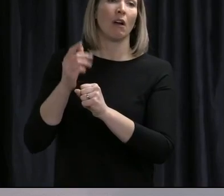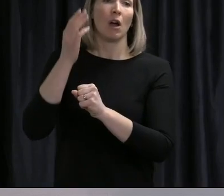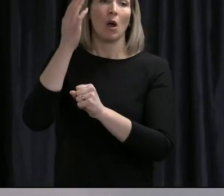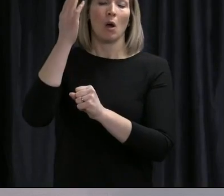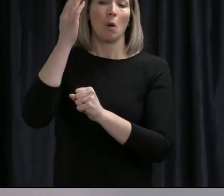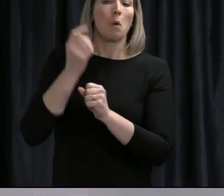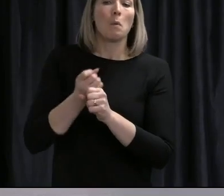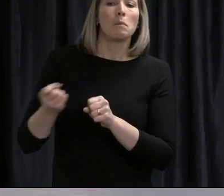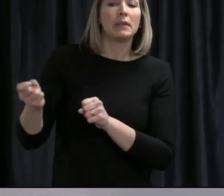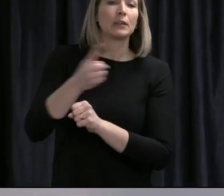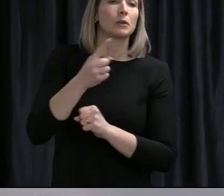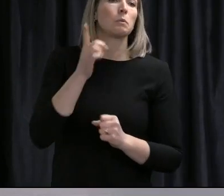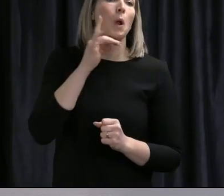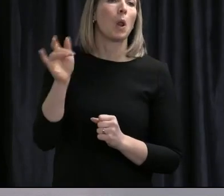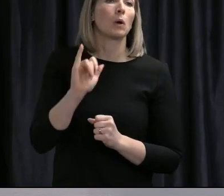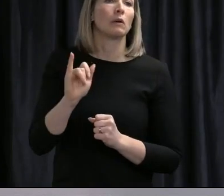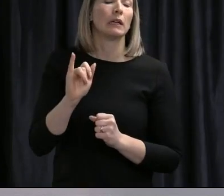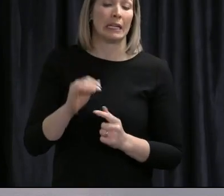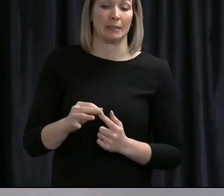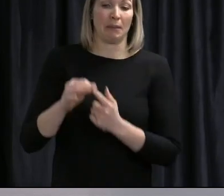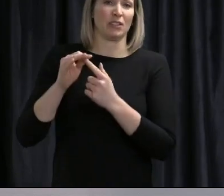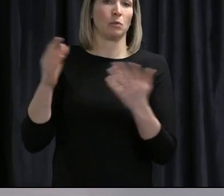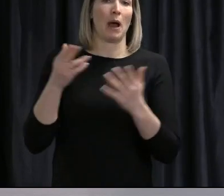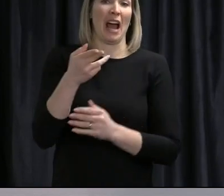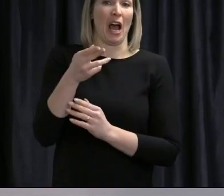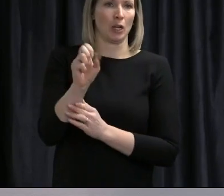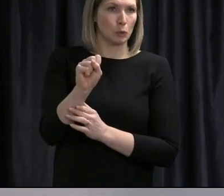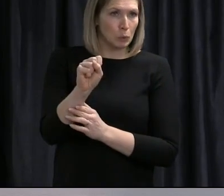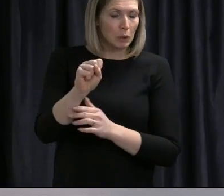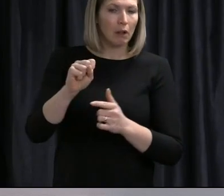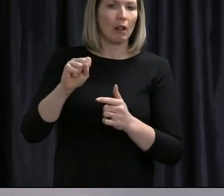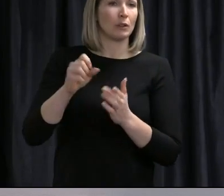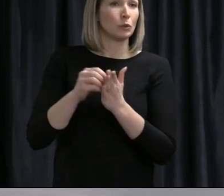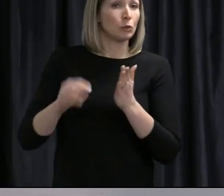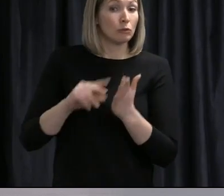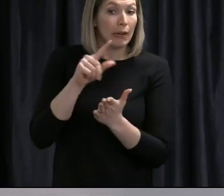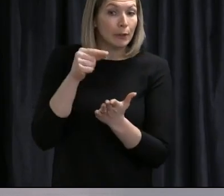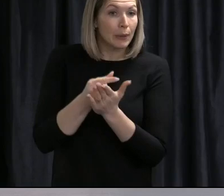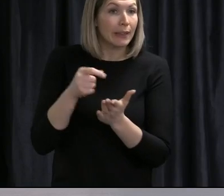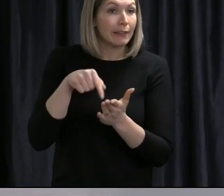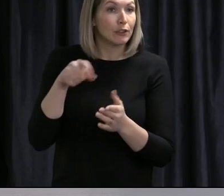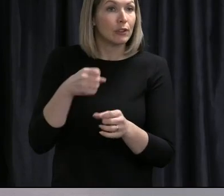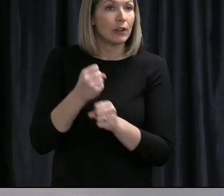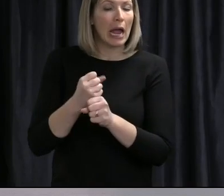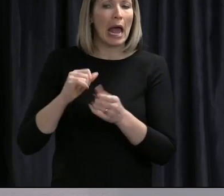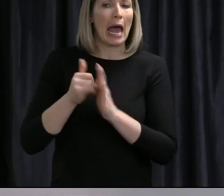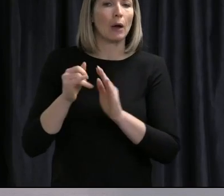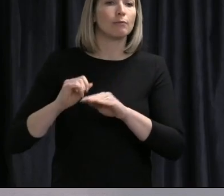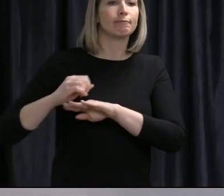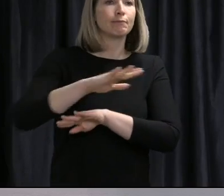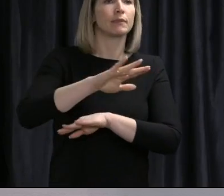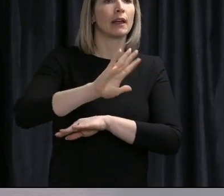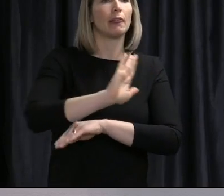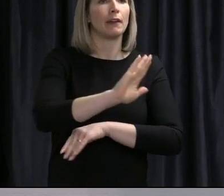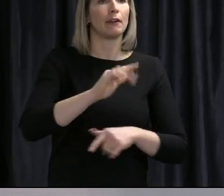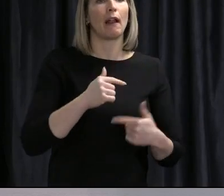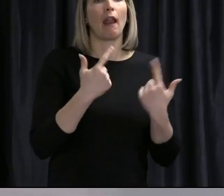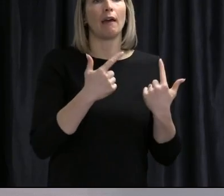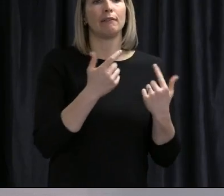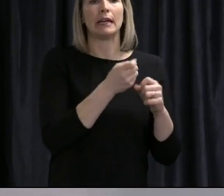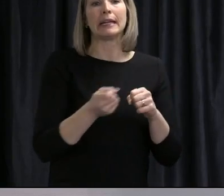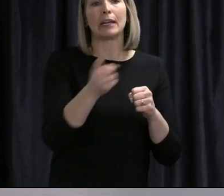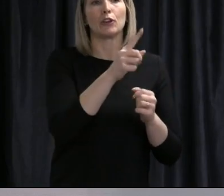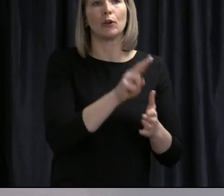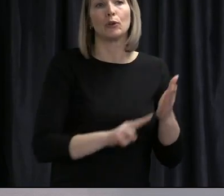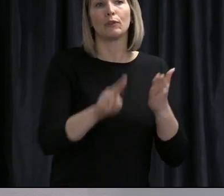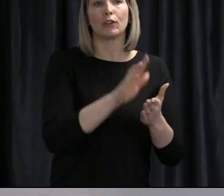year, especially our high school students. So there's a lot to be done, and we recognize, as I said, it's not a perfect situation, but we must make the